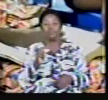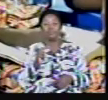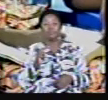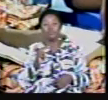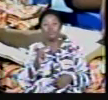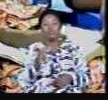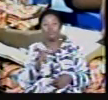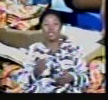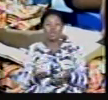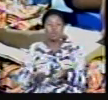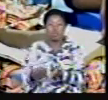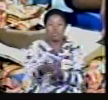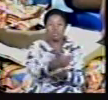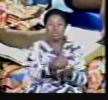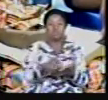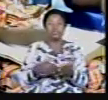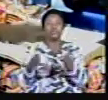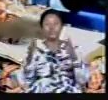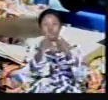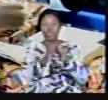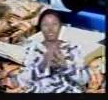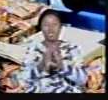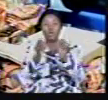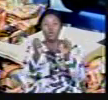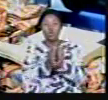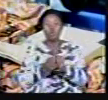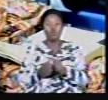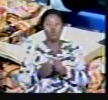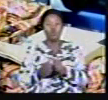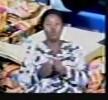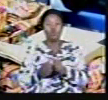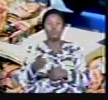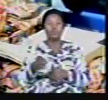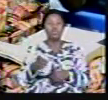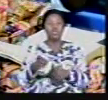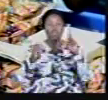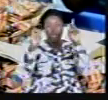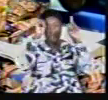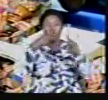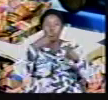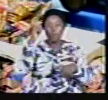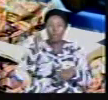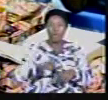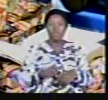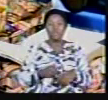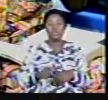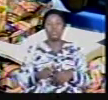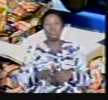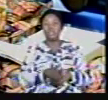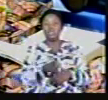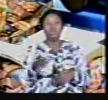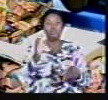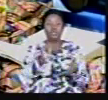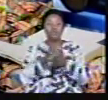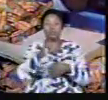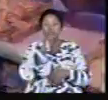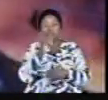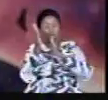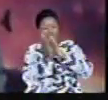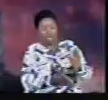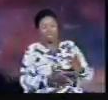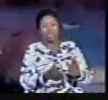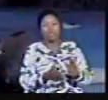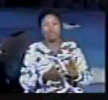assembled together with them, he commanded them that they should not depart from